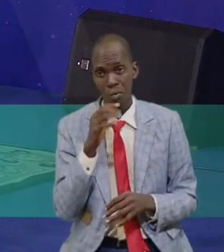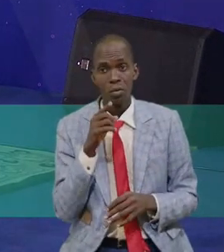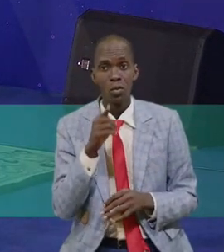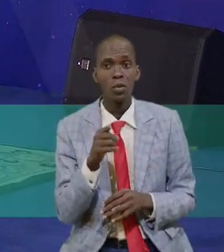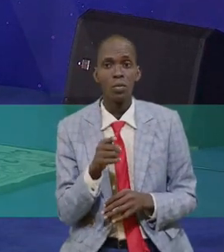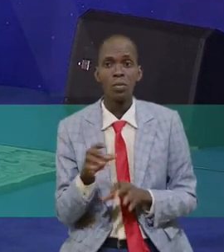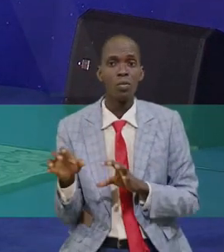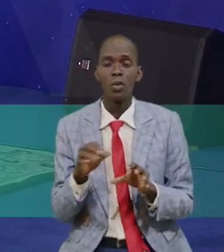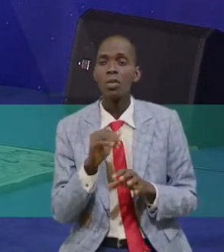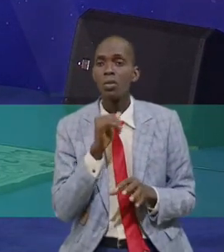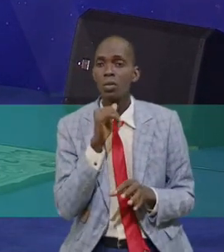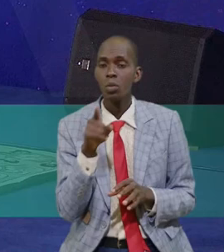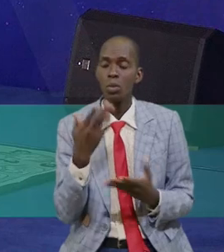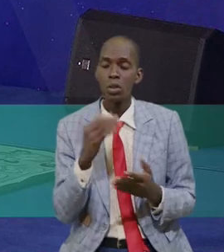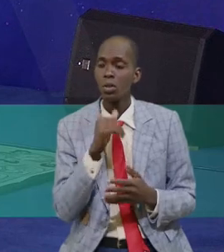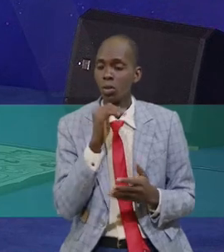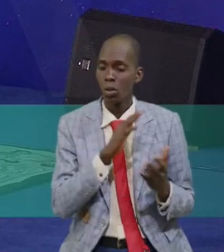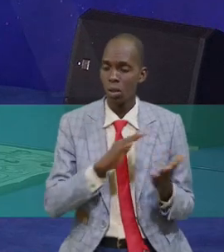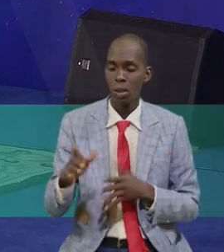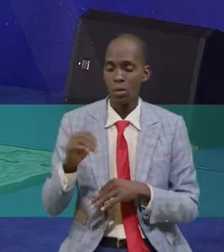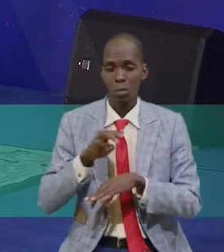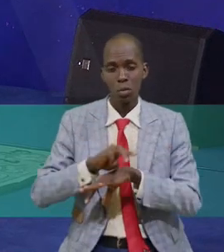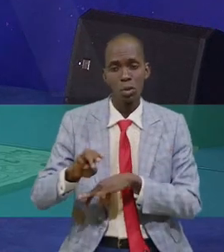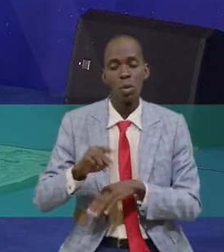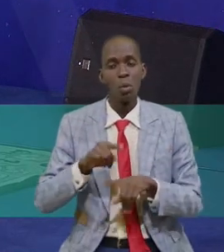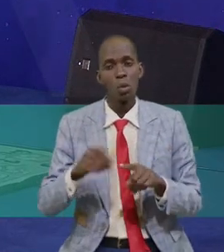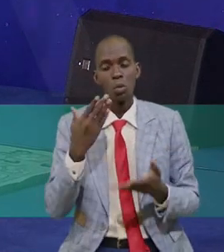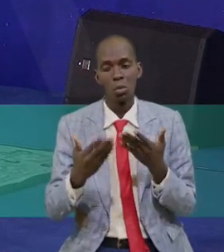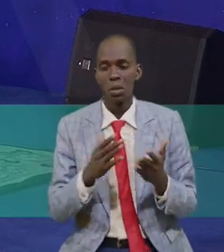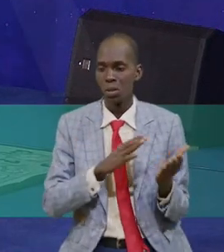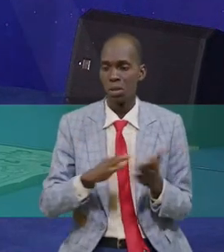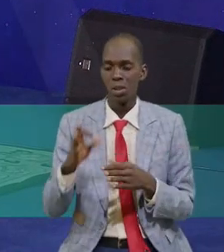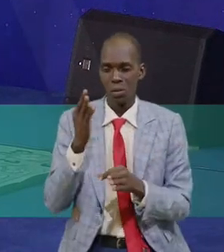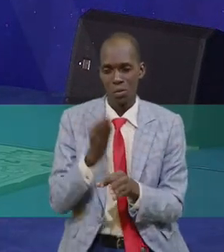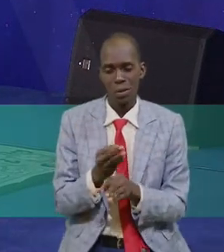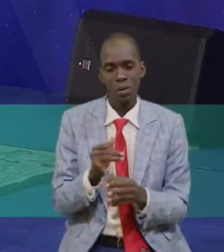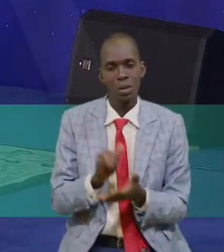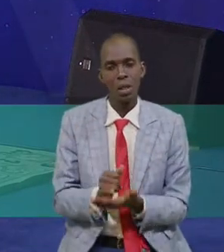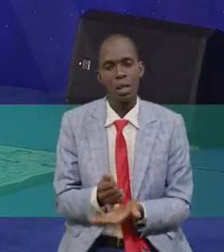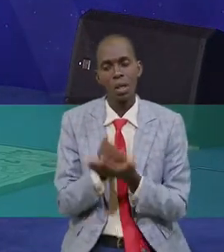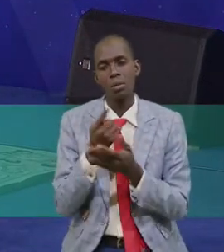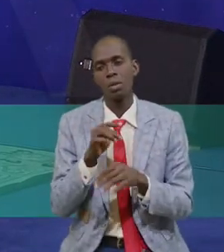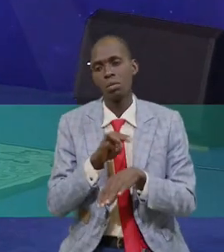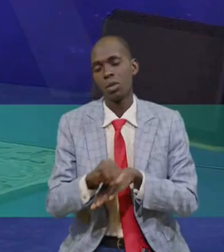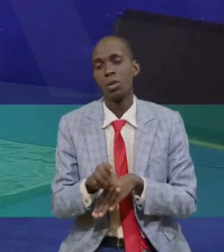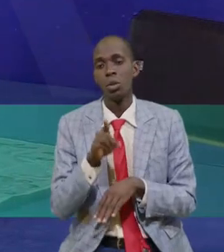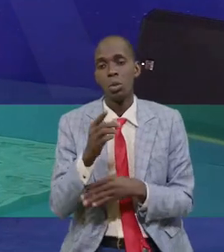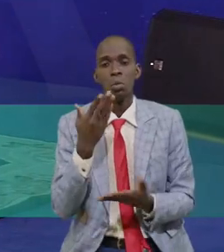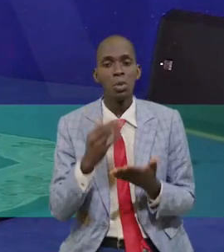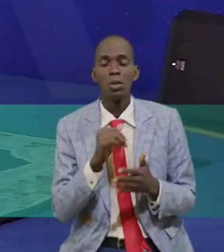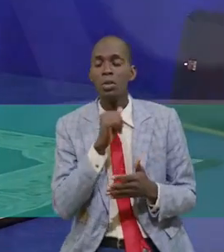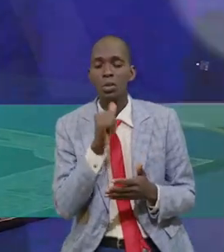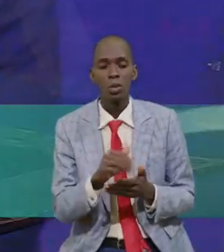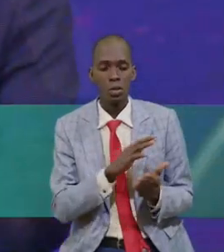the ministry, but if you abandon the faith for the ministry, fatal. You may not abandon, you know, worship